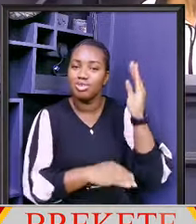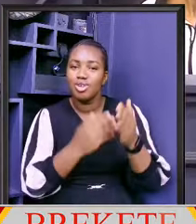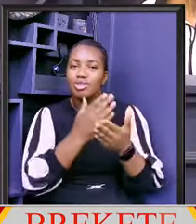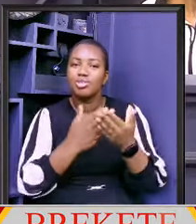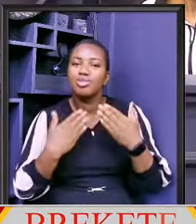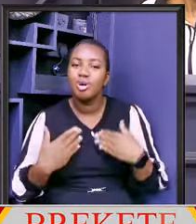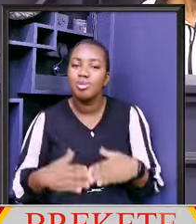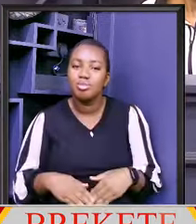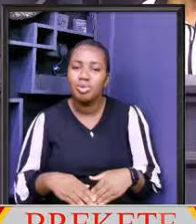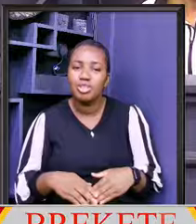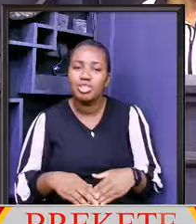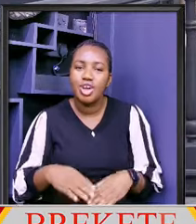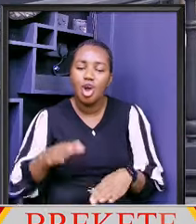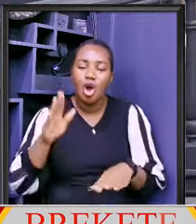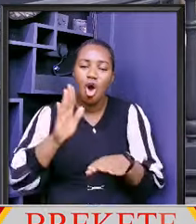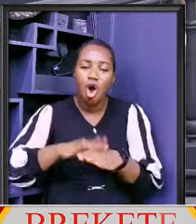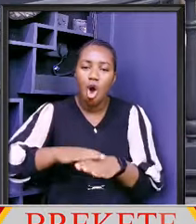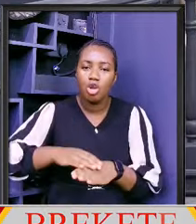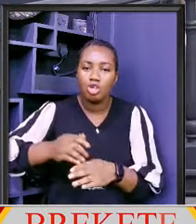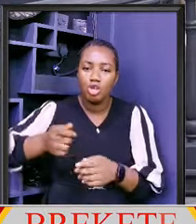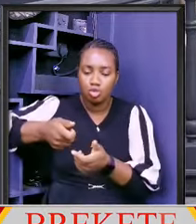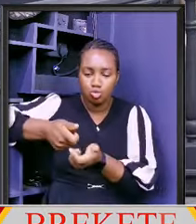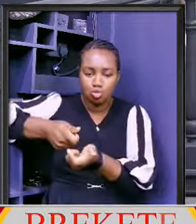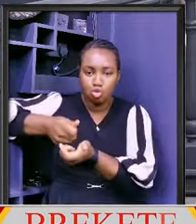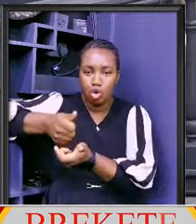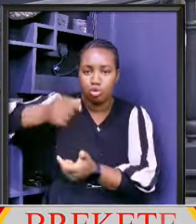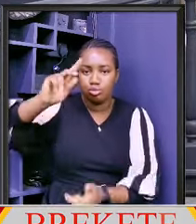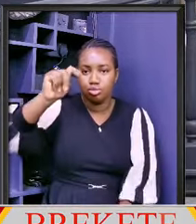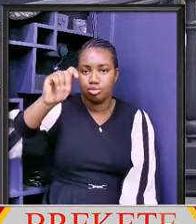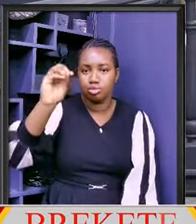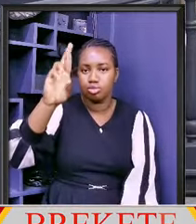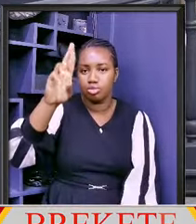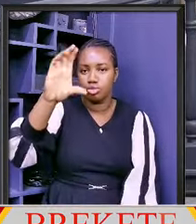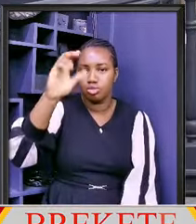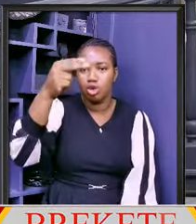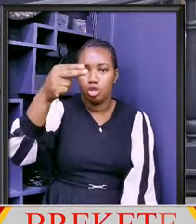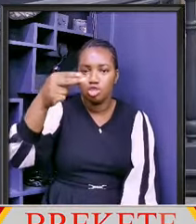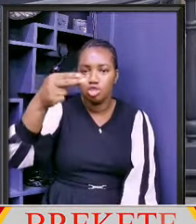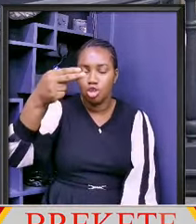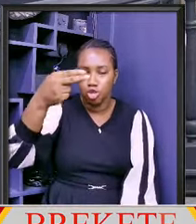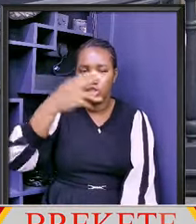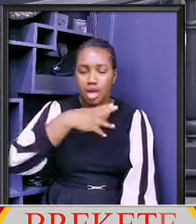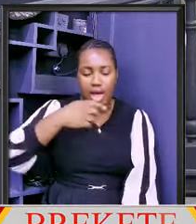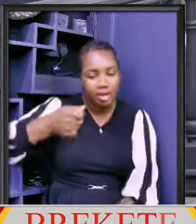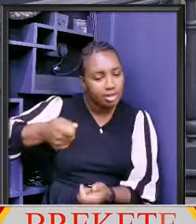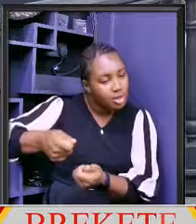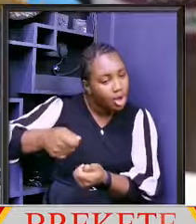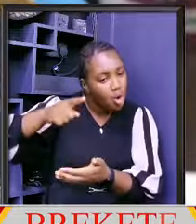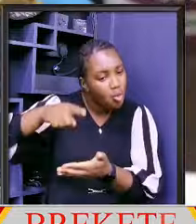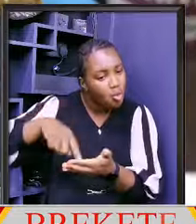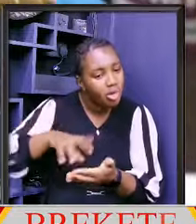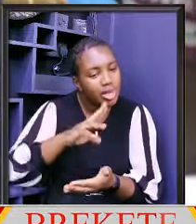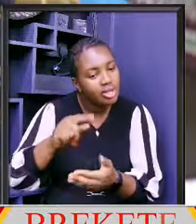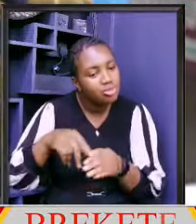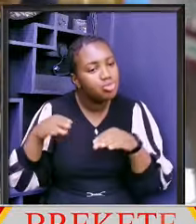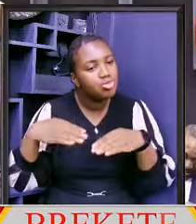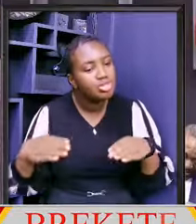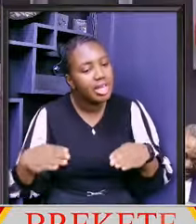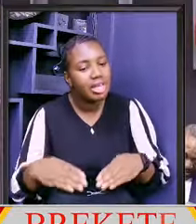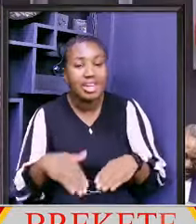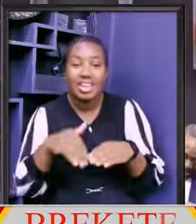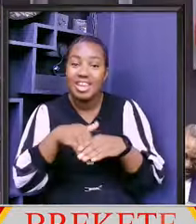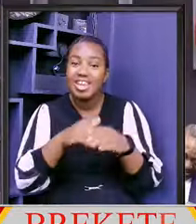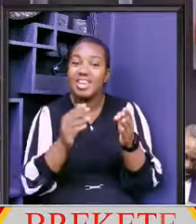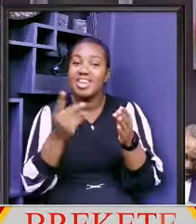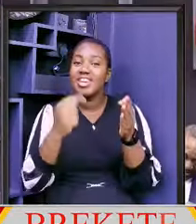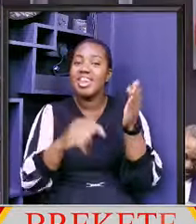Now, so you park in Kola, no push for Buhu, is it? Lele Kano, call them a Kazo and Pika. Hembe, lembe.